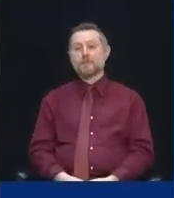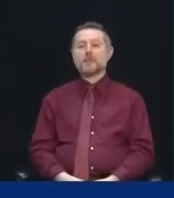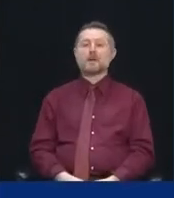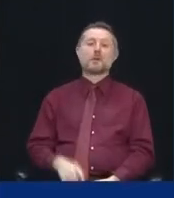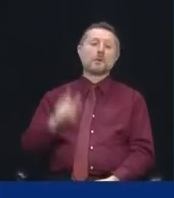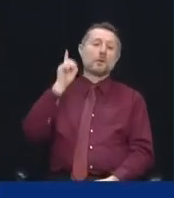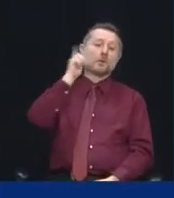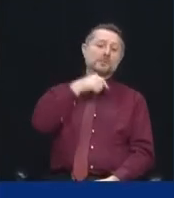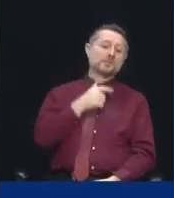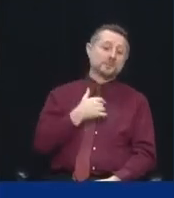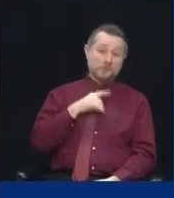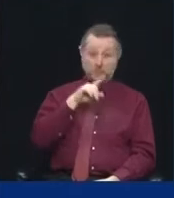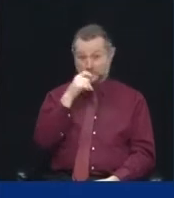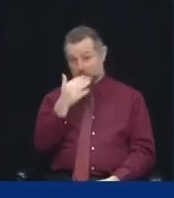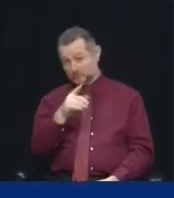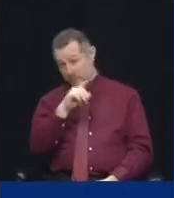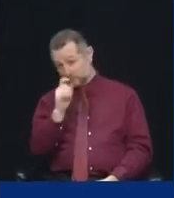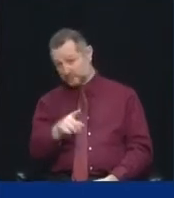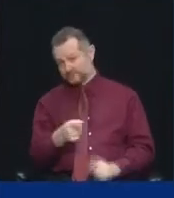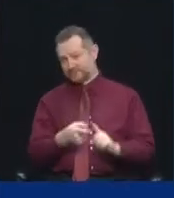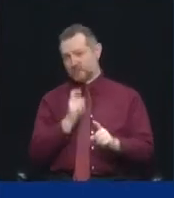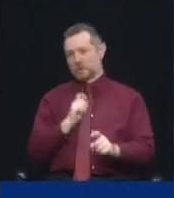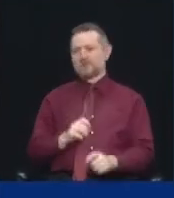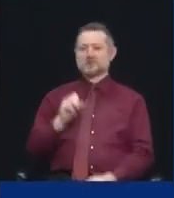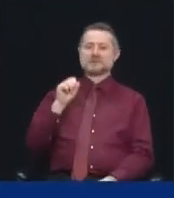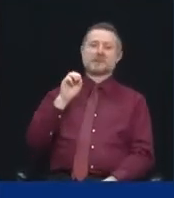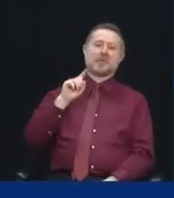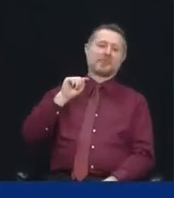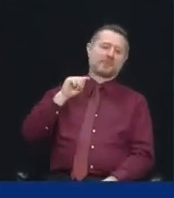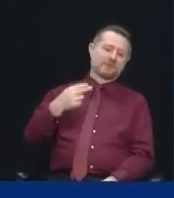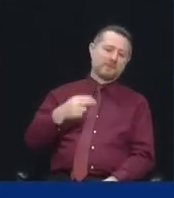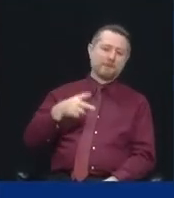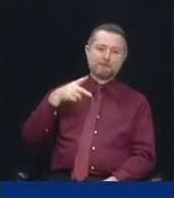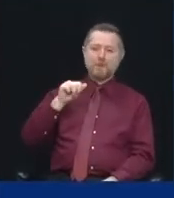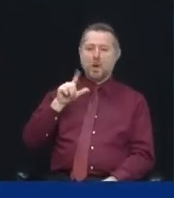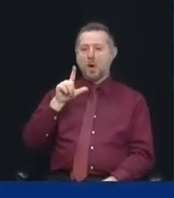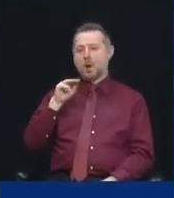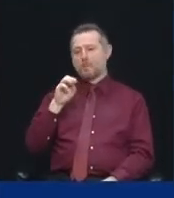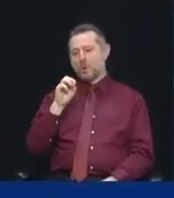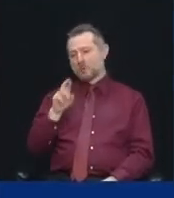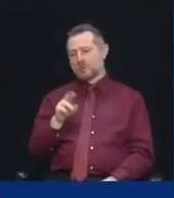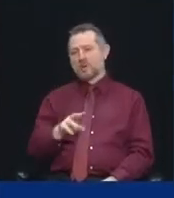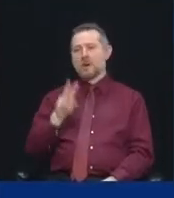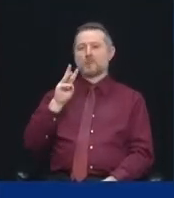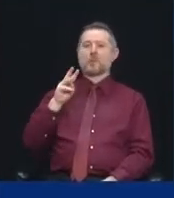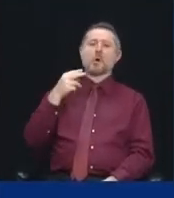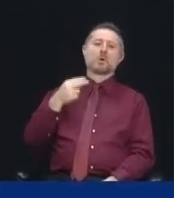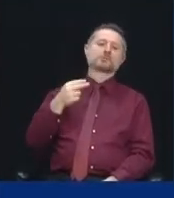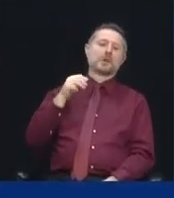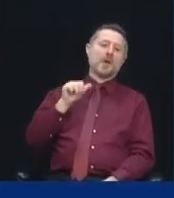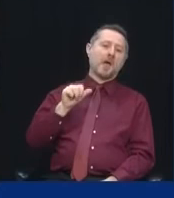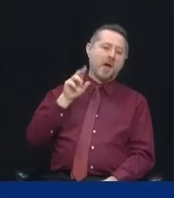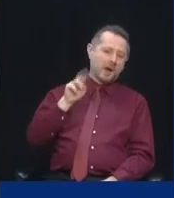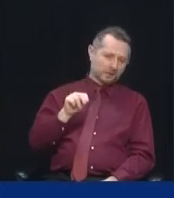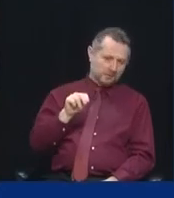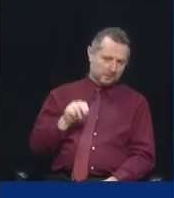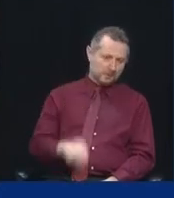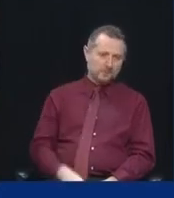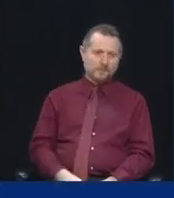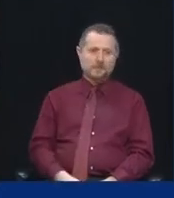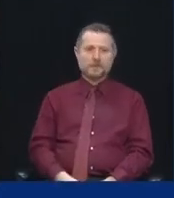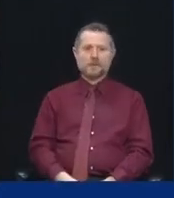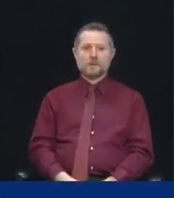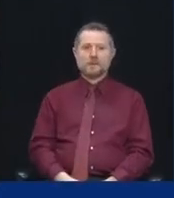Governor, your next question comes from Seth Palmer of WHAM. Seth, your line is now open. Please unmute your